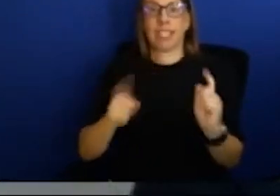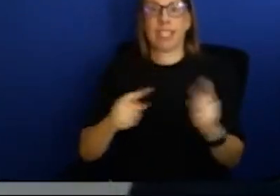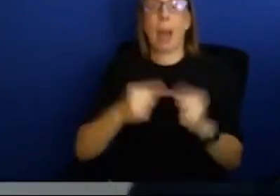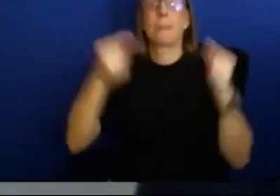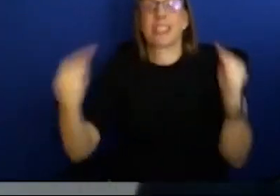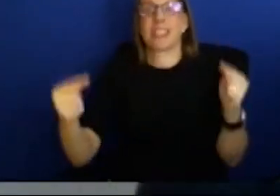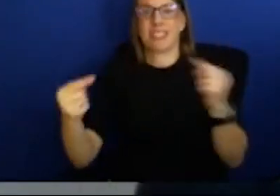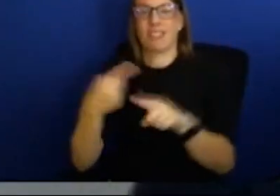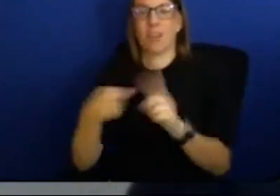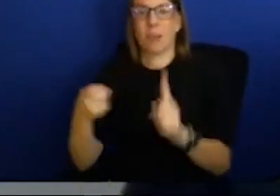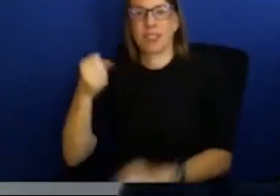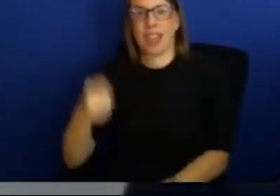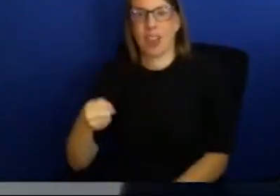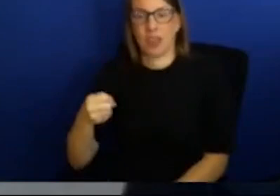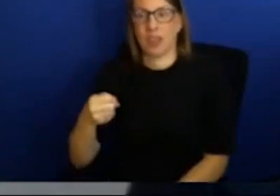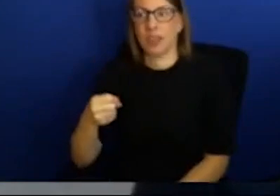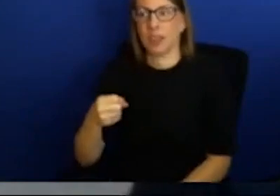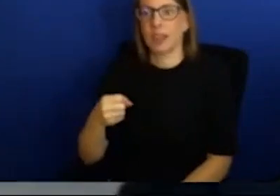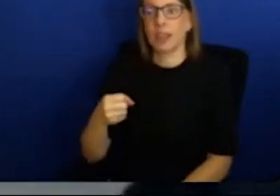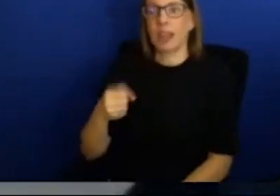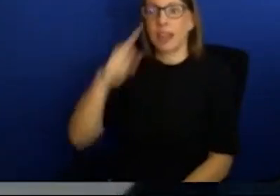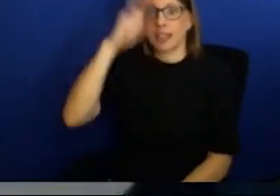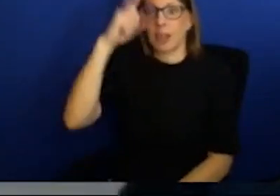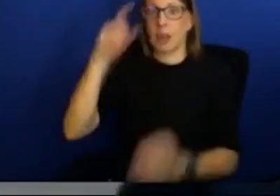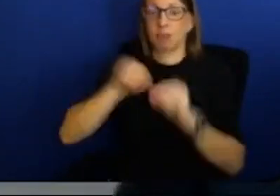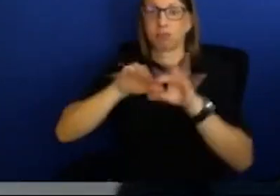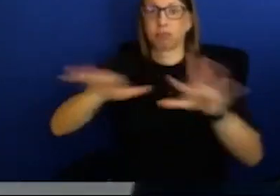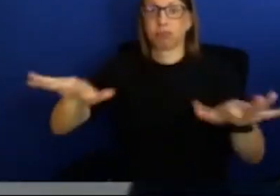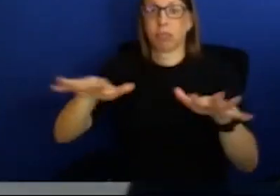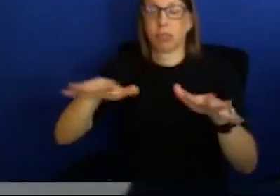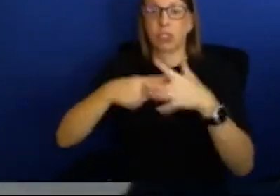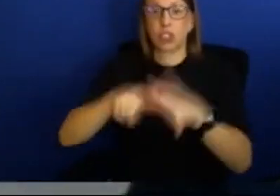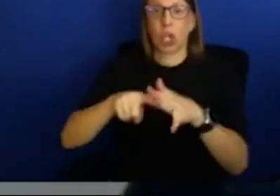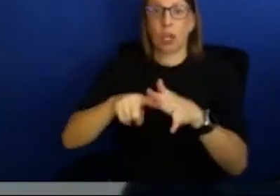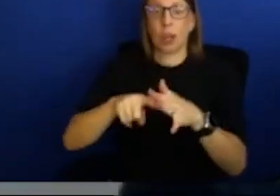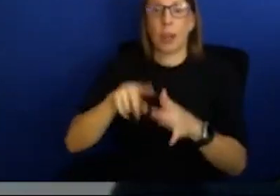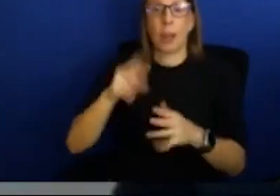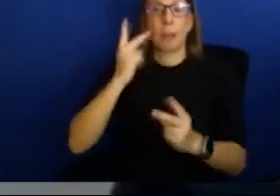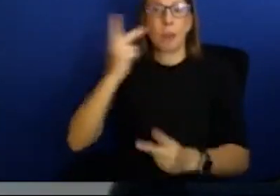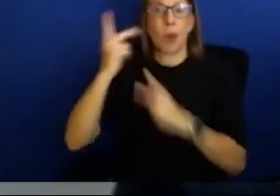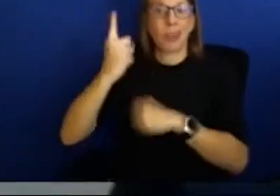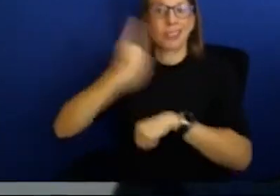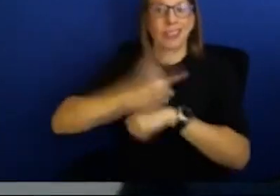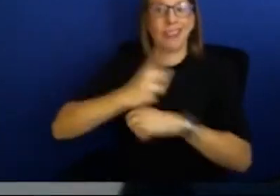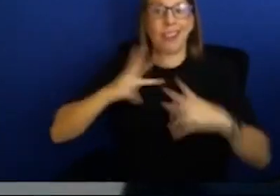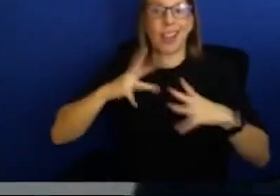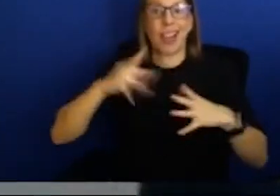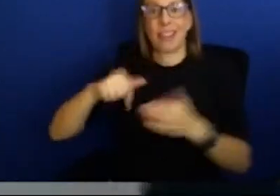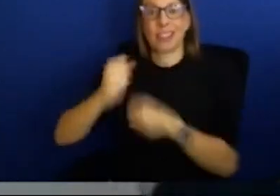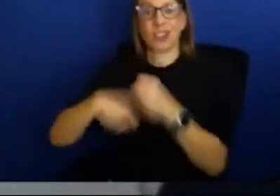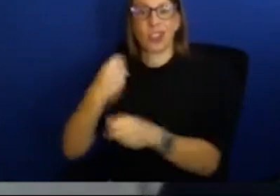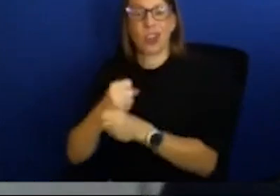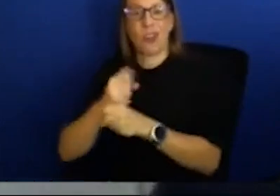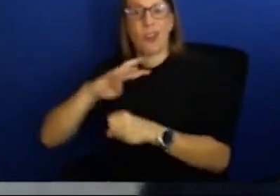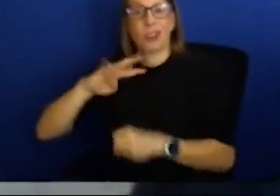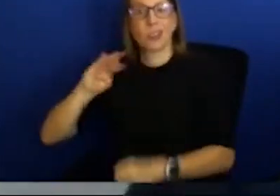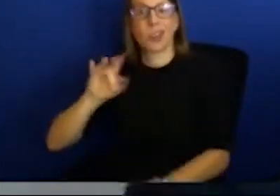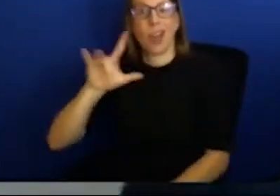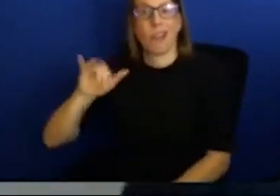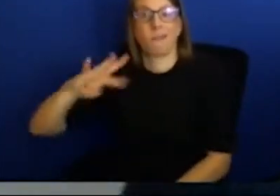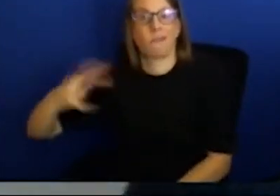a summer surge last year that was kicked off by the Memorial Day holiday. And then this year it was kicked off by the 4th of July